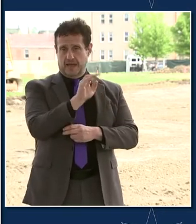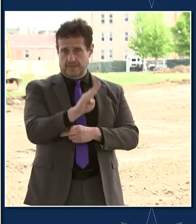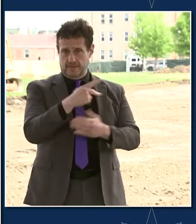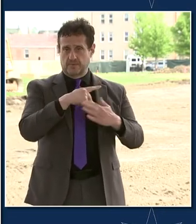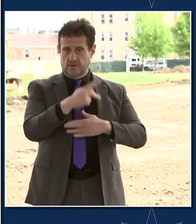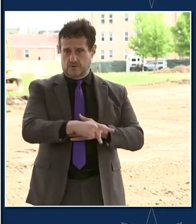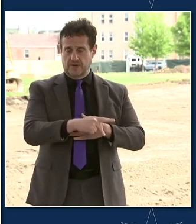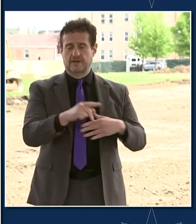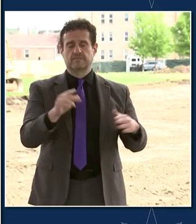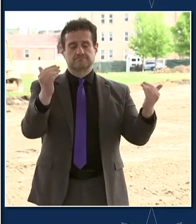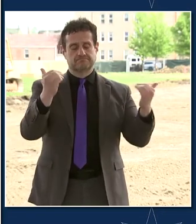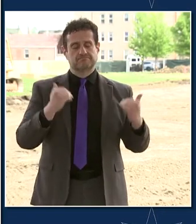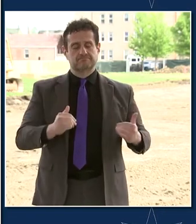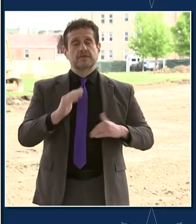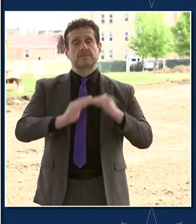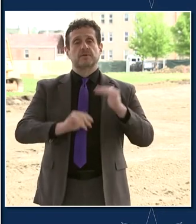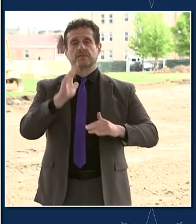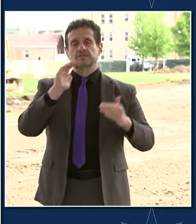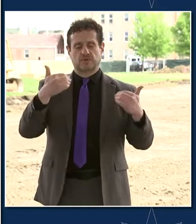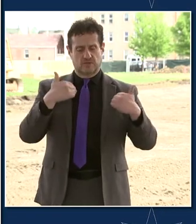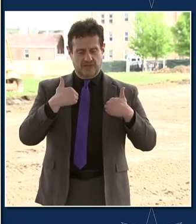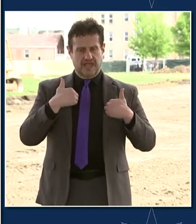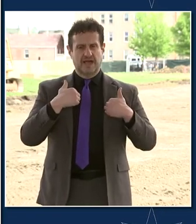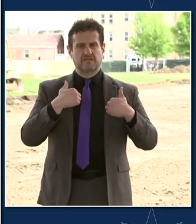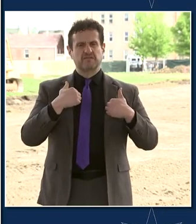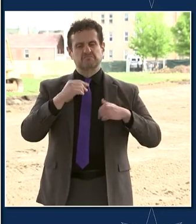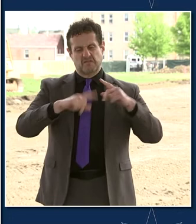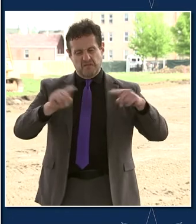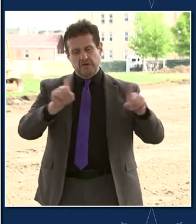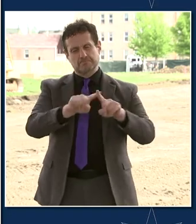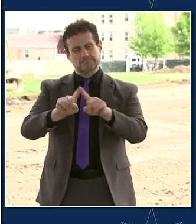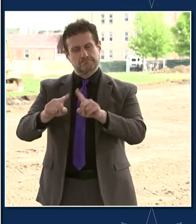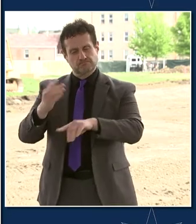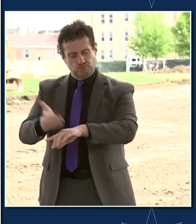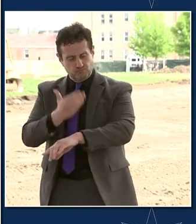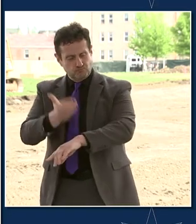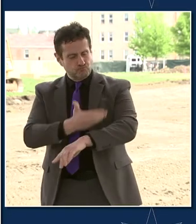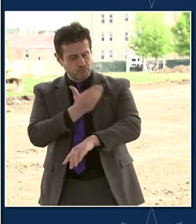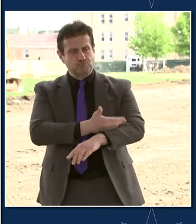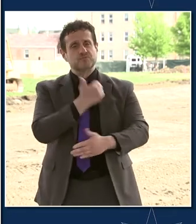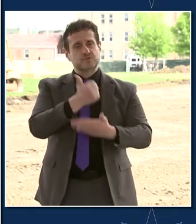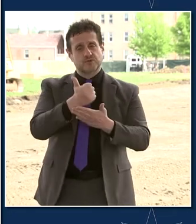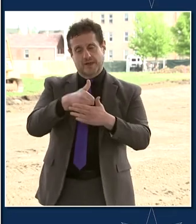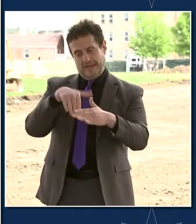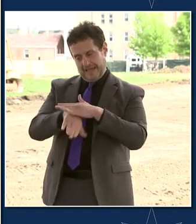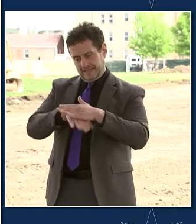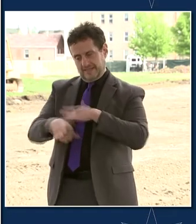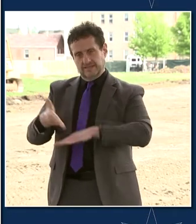addition, the building will have various updates to make it more accessible.